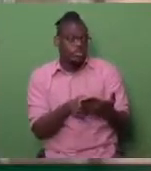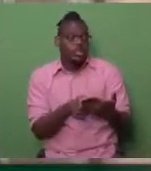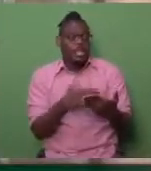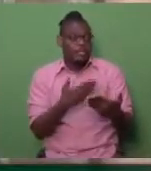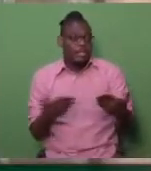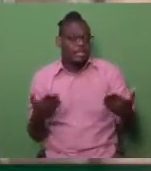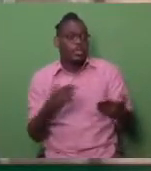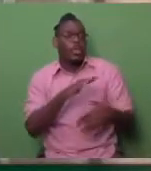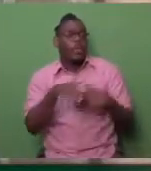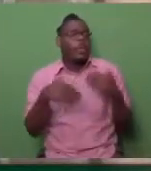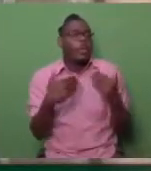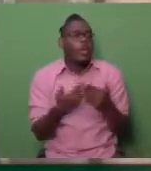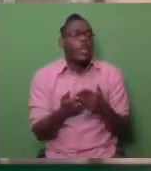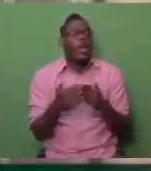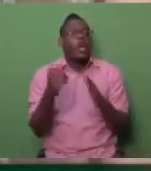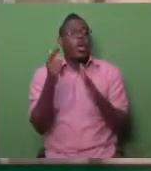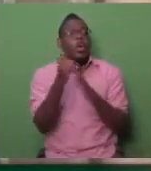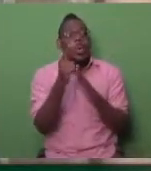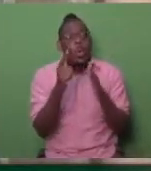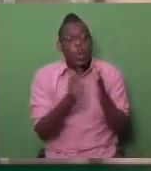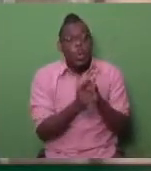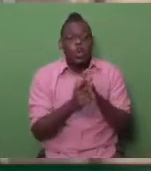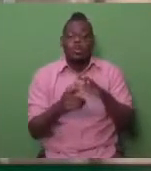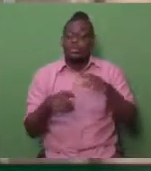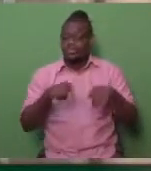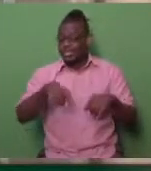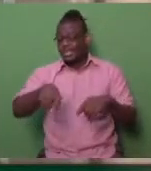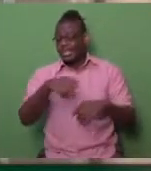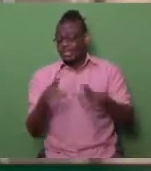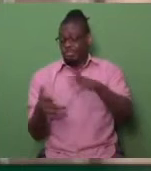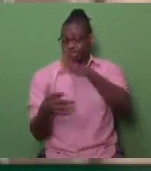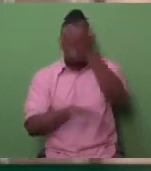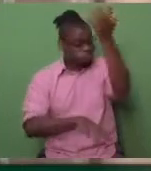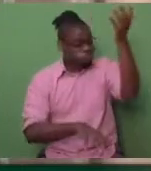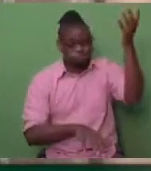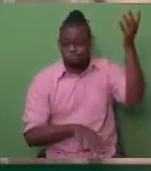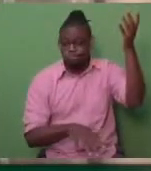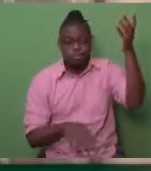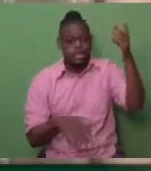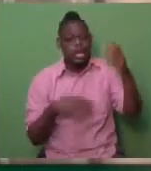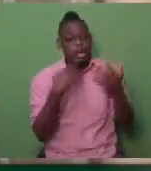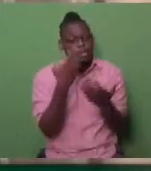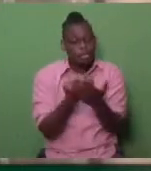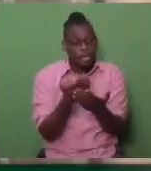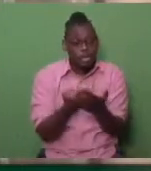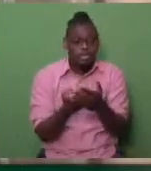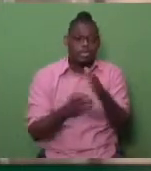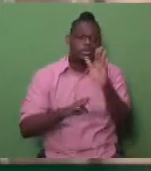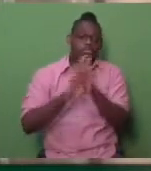There can be no economic prosperity and development if we destroy the rule of law.